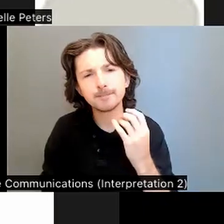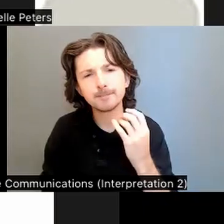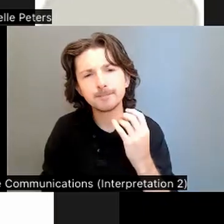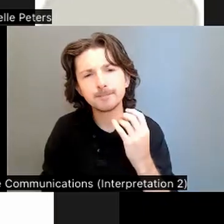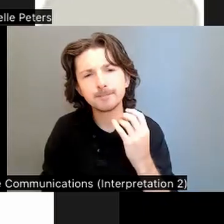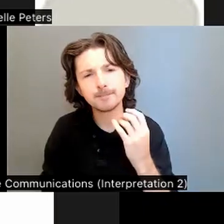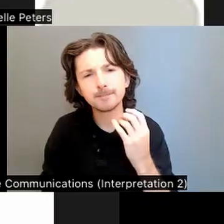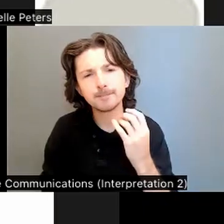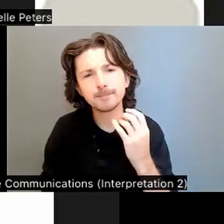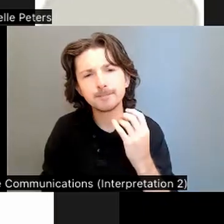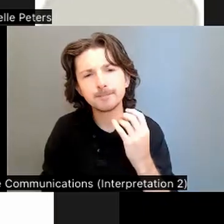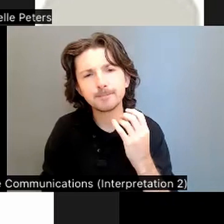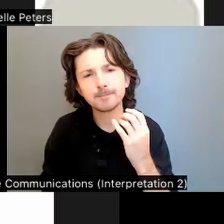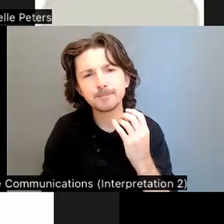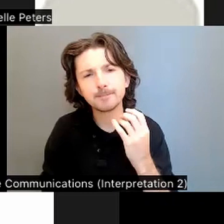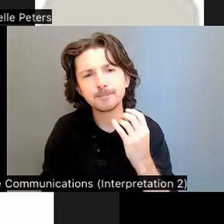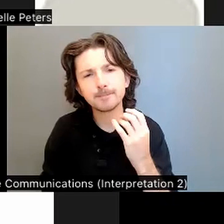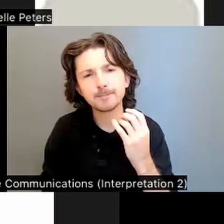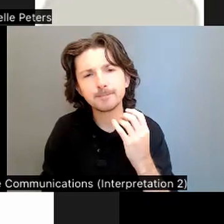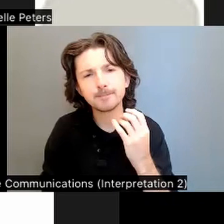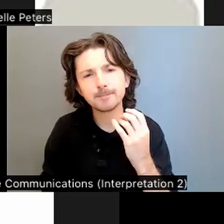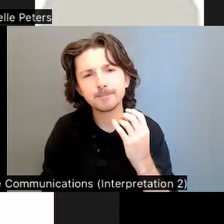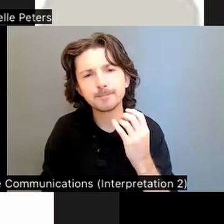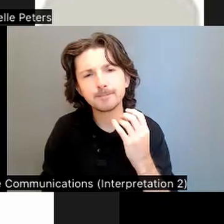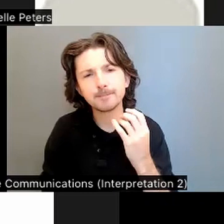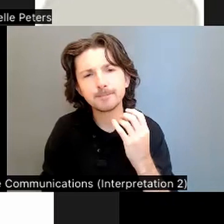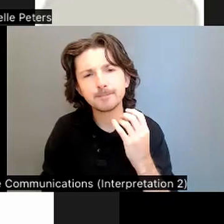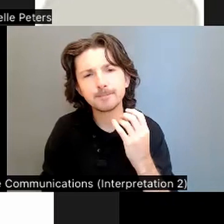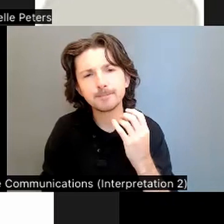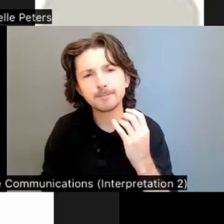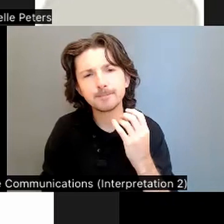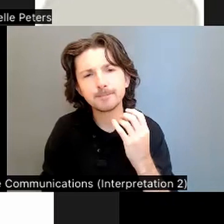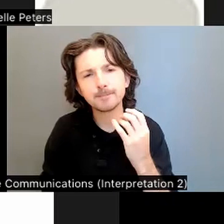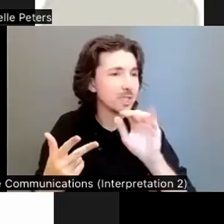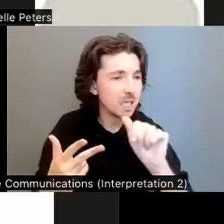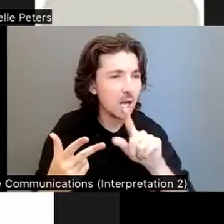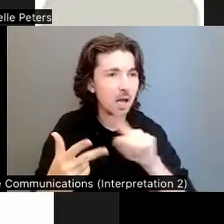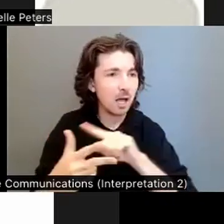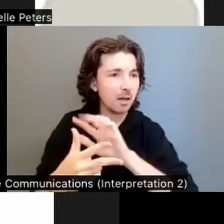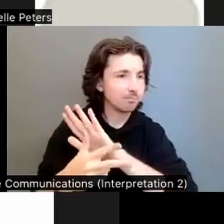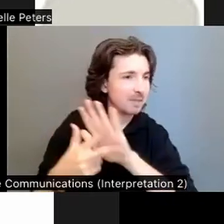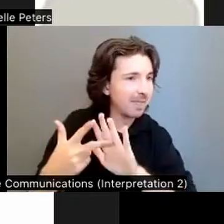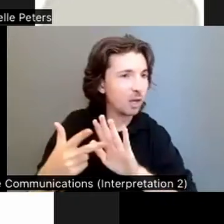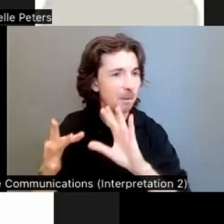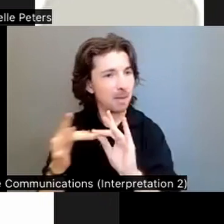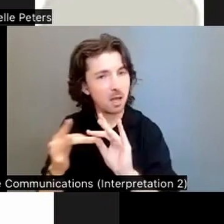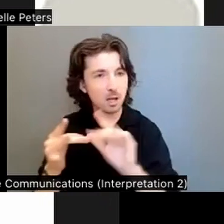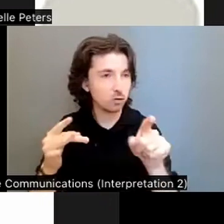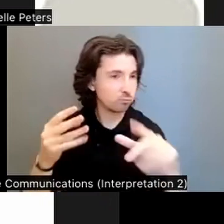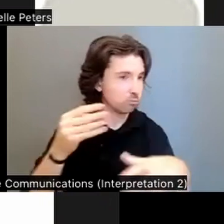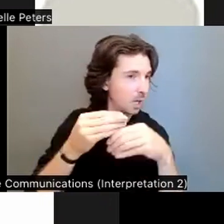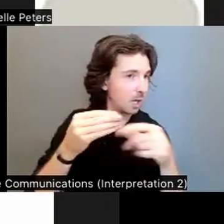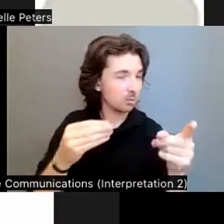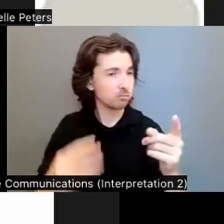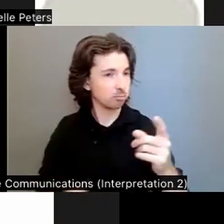Gabrielle's words, on Asya's words, on Lucia's words. You're most welcome to at this